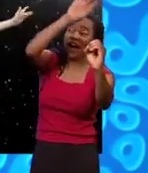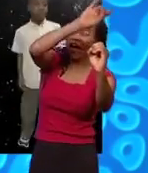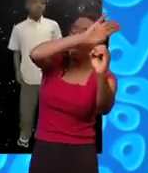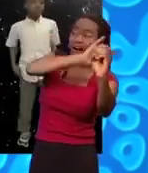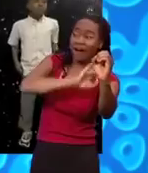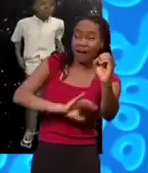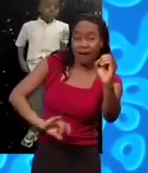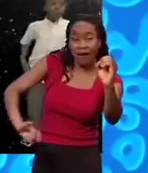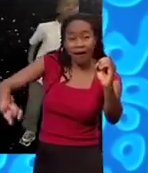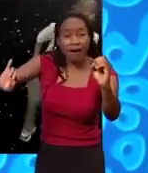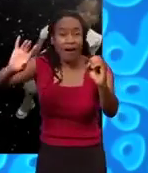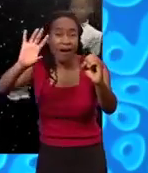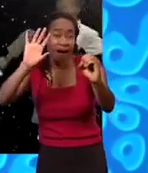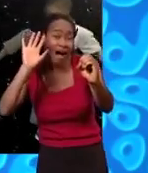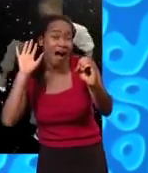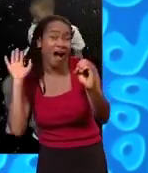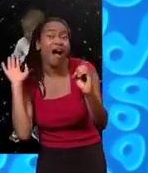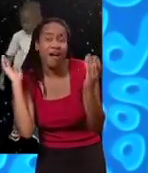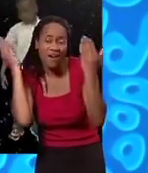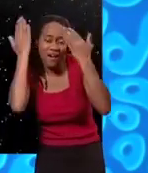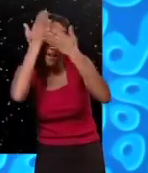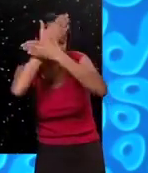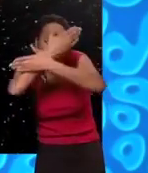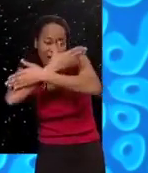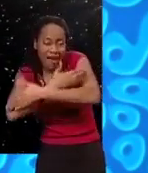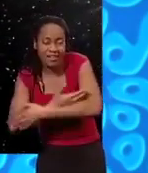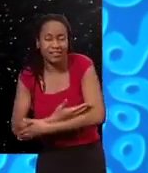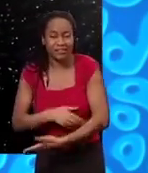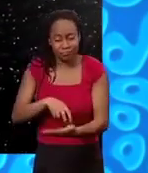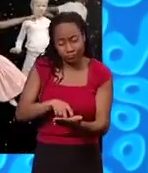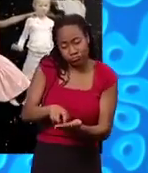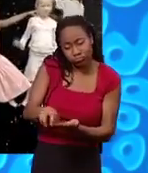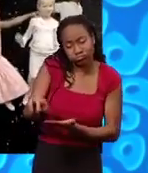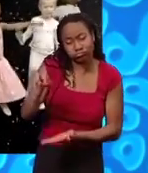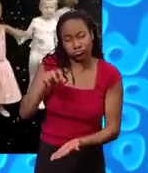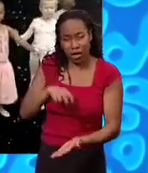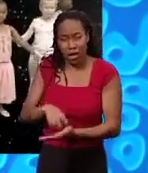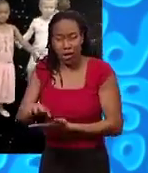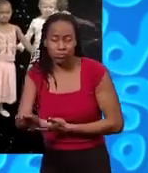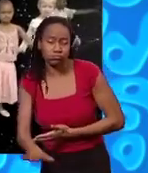Tonight.